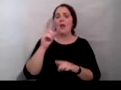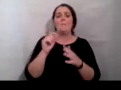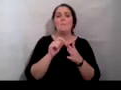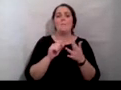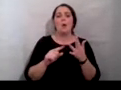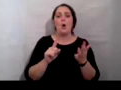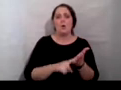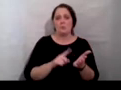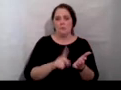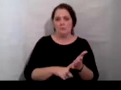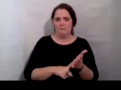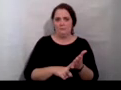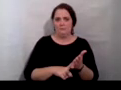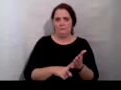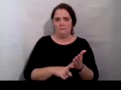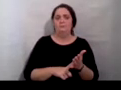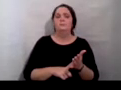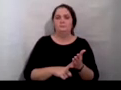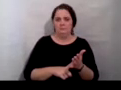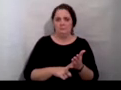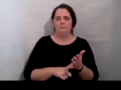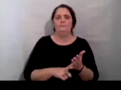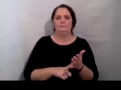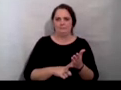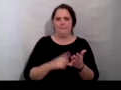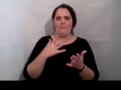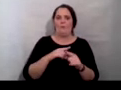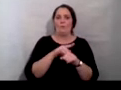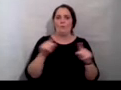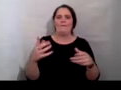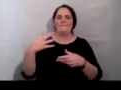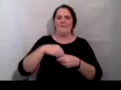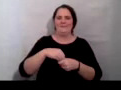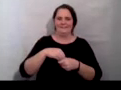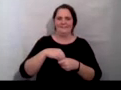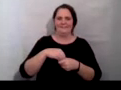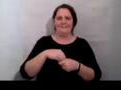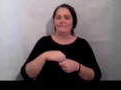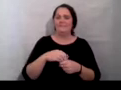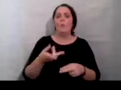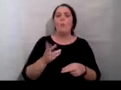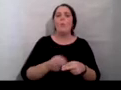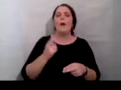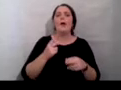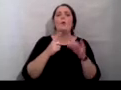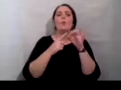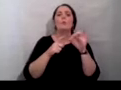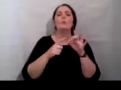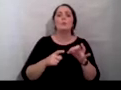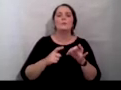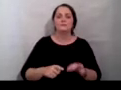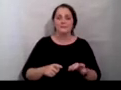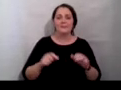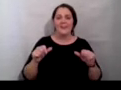flip to the poll. So this is where I want to situate yourselves a little. Now, all this is two very quick,